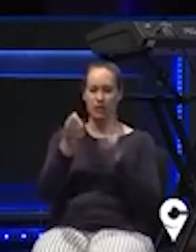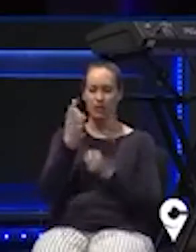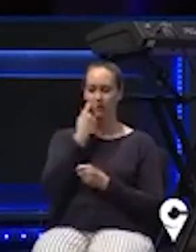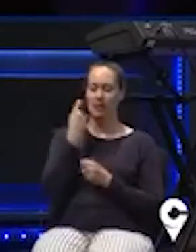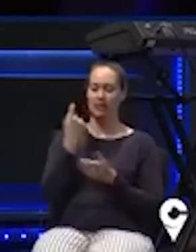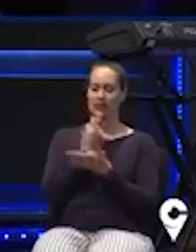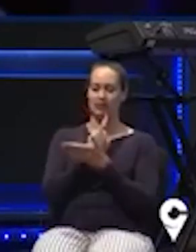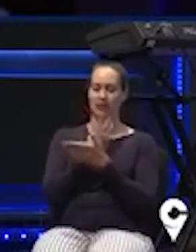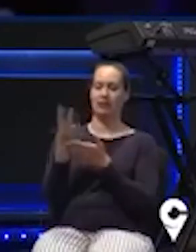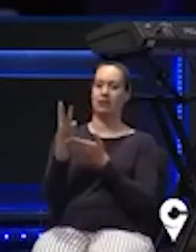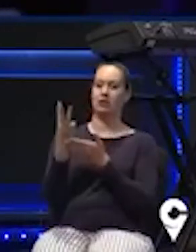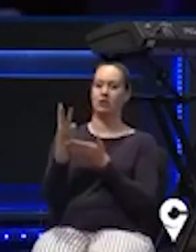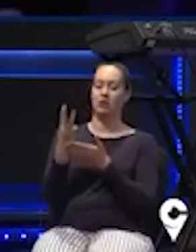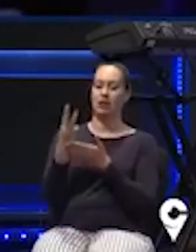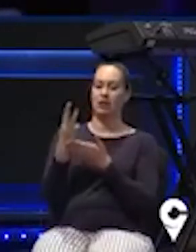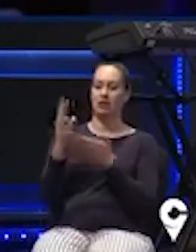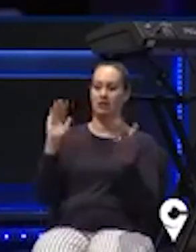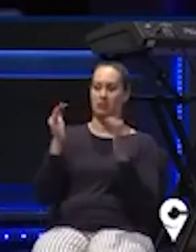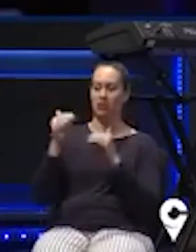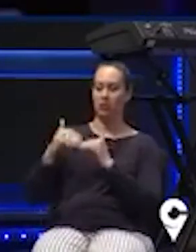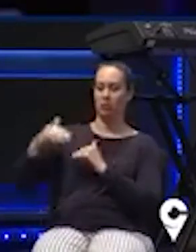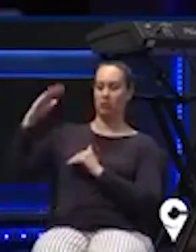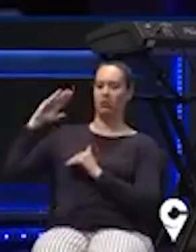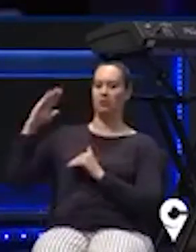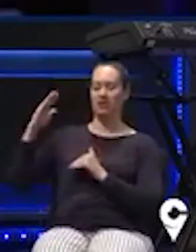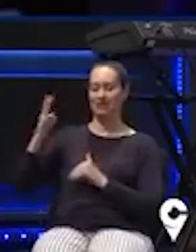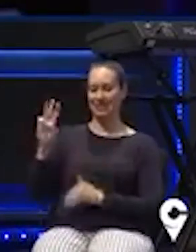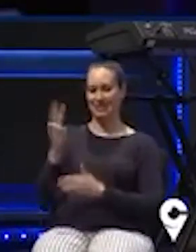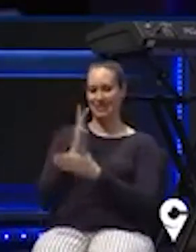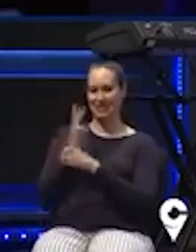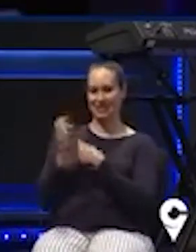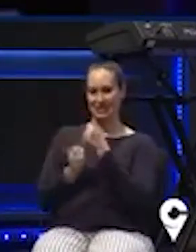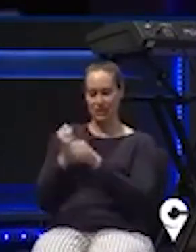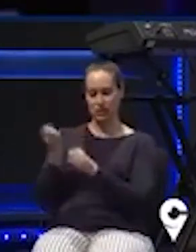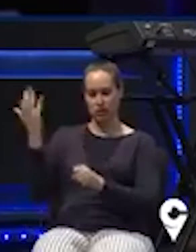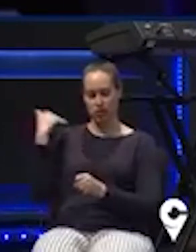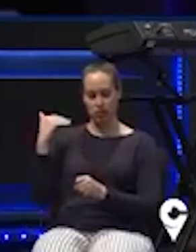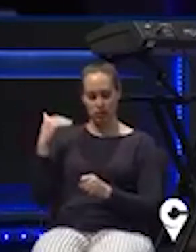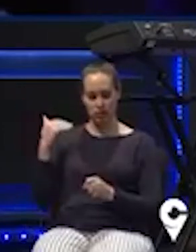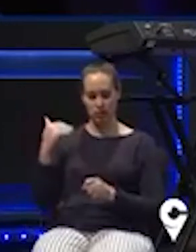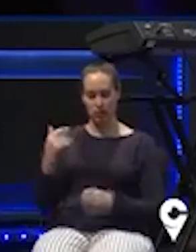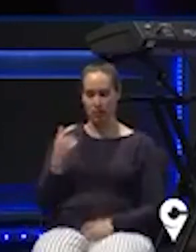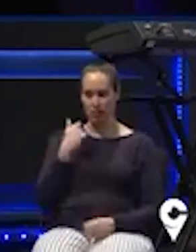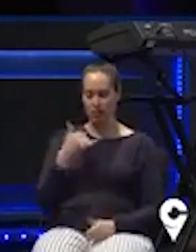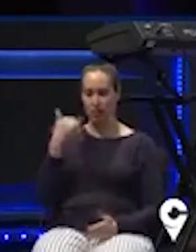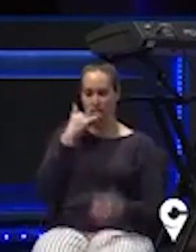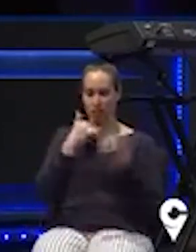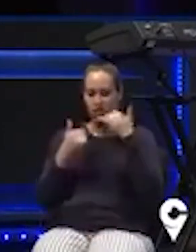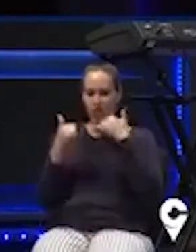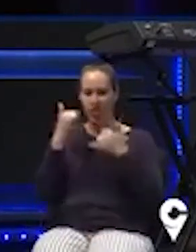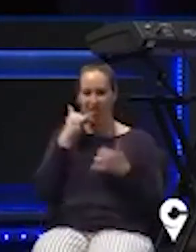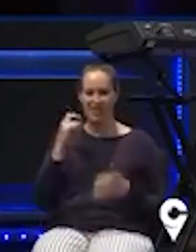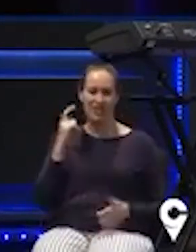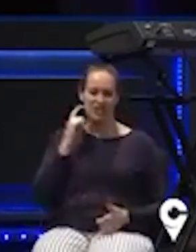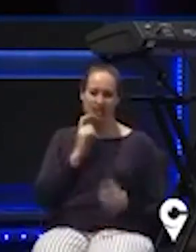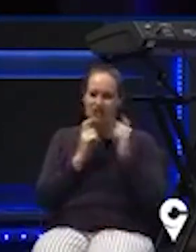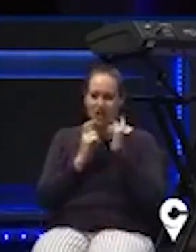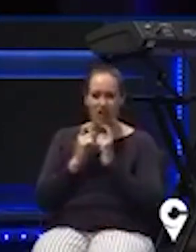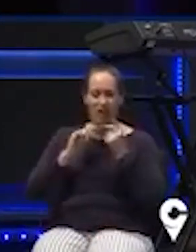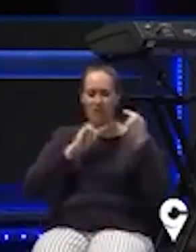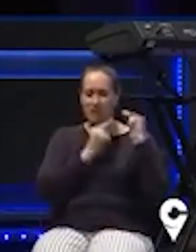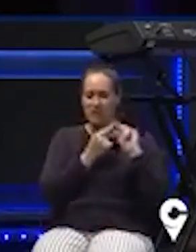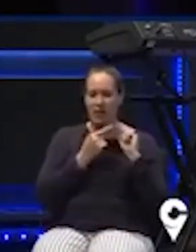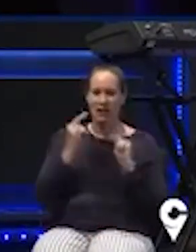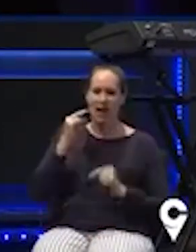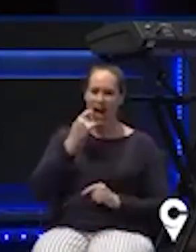previous 6 years. Almost immediately, I noticed an uptick in phone calls. Jaw pain, tooth